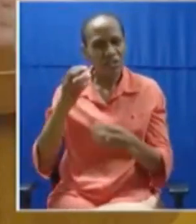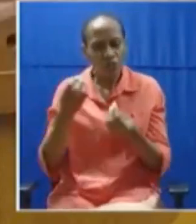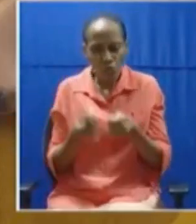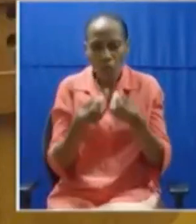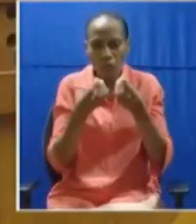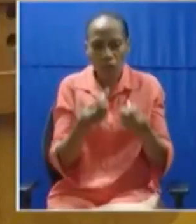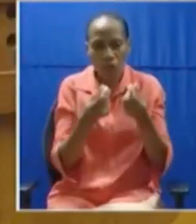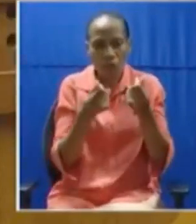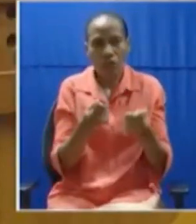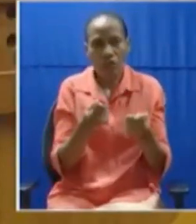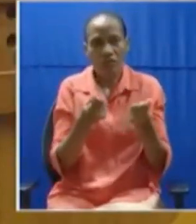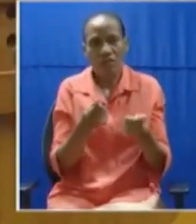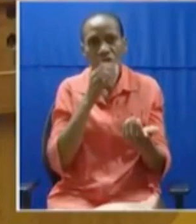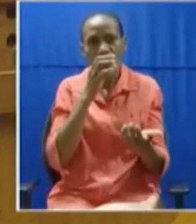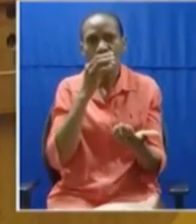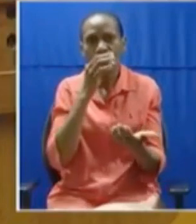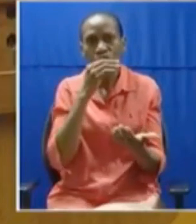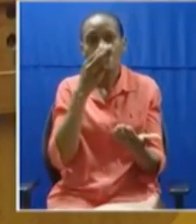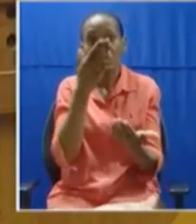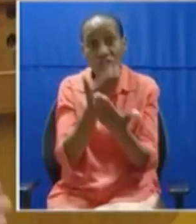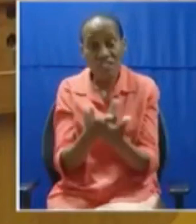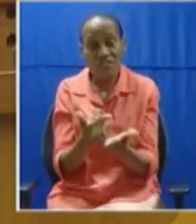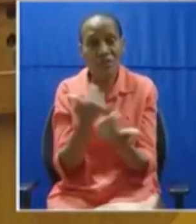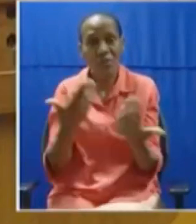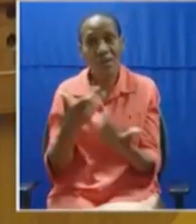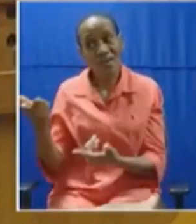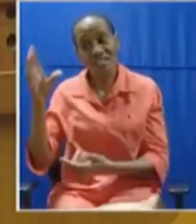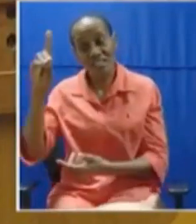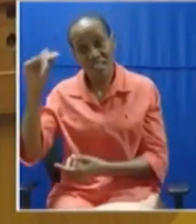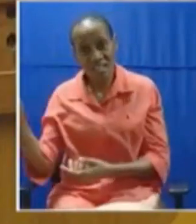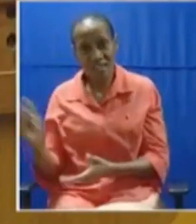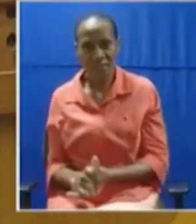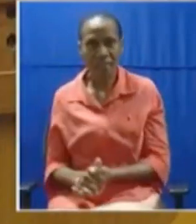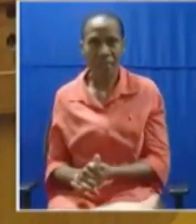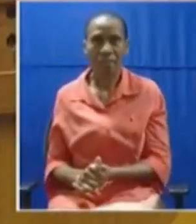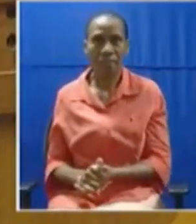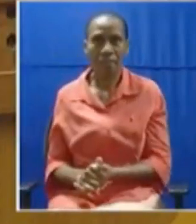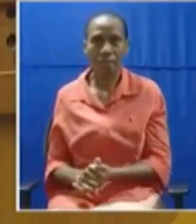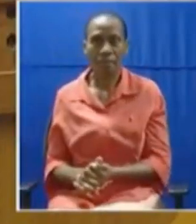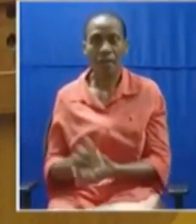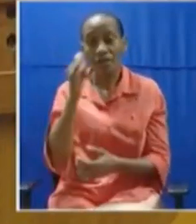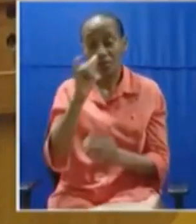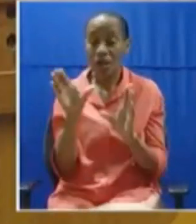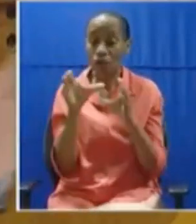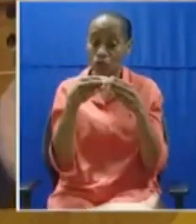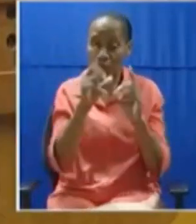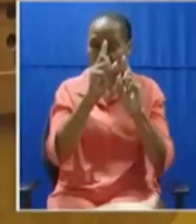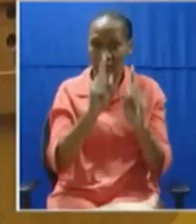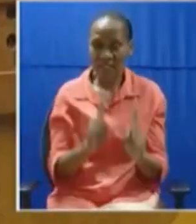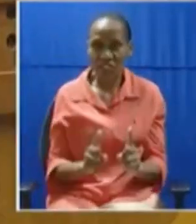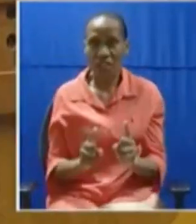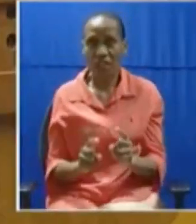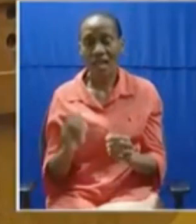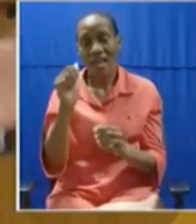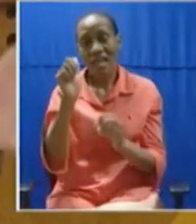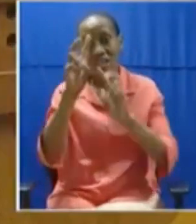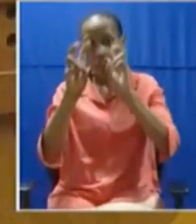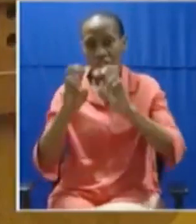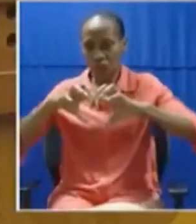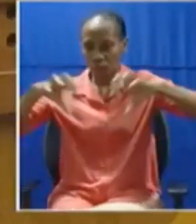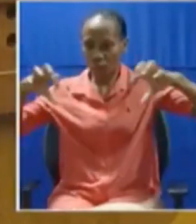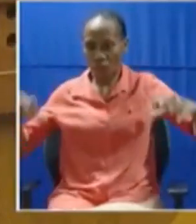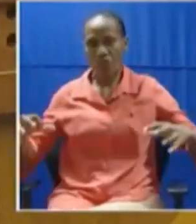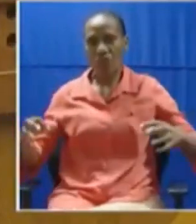offered right at the beginning. Specialized gang units, specialized drug units, splitting Eskom, the youth